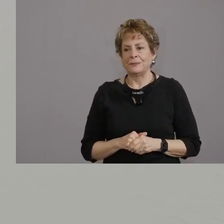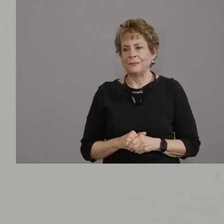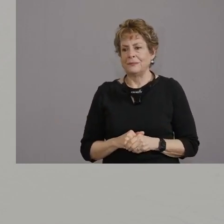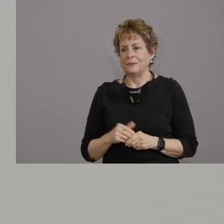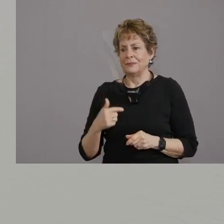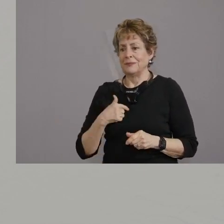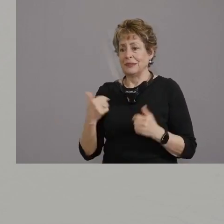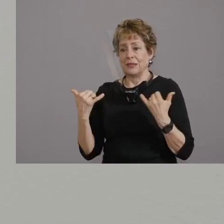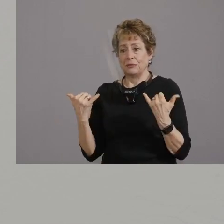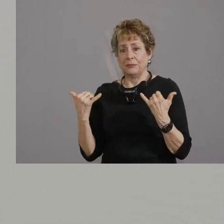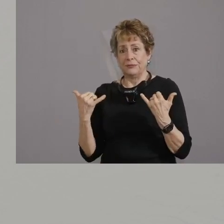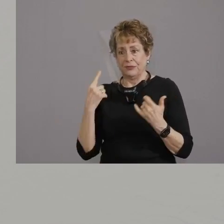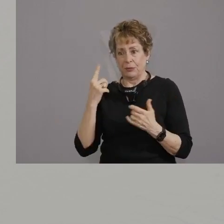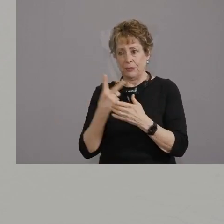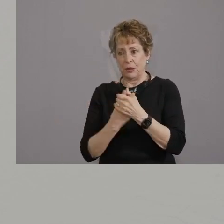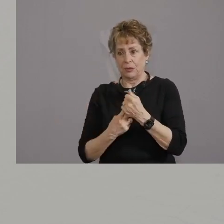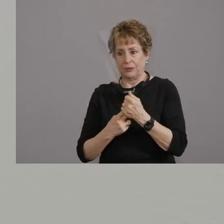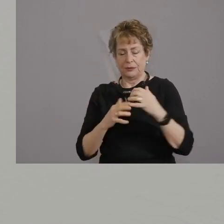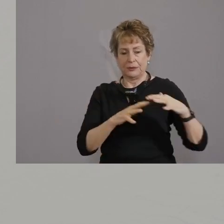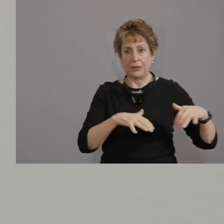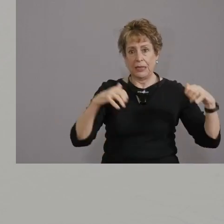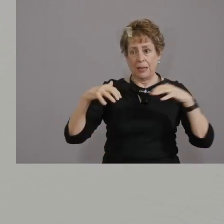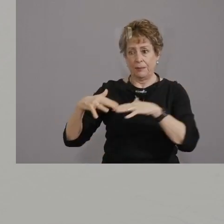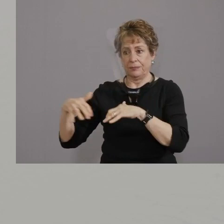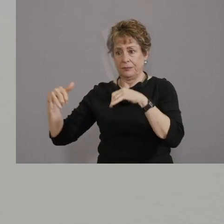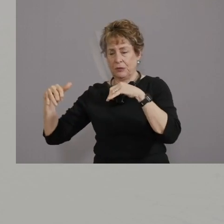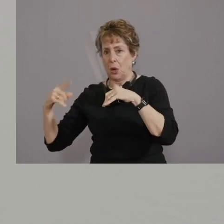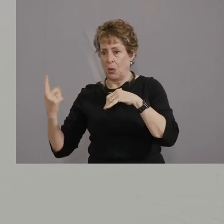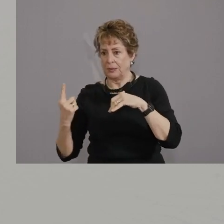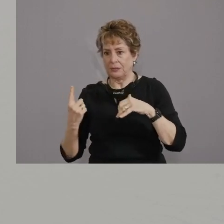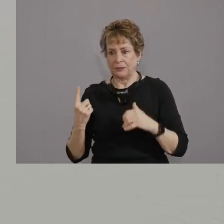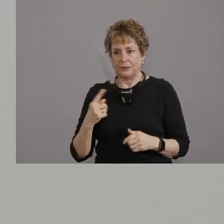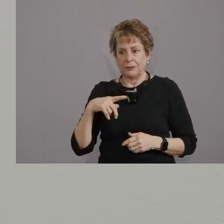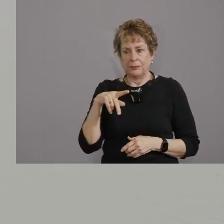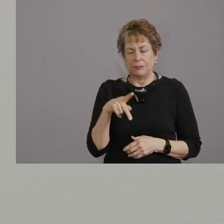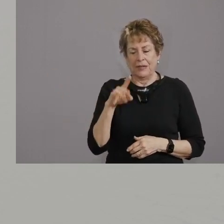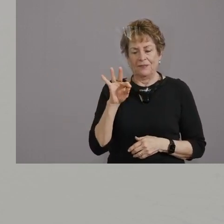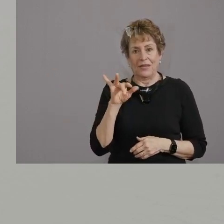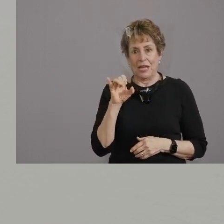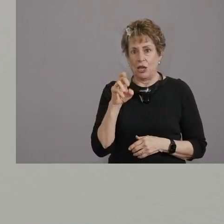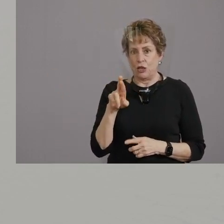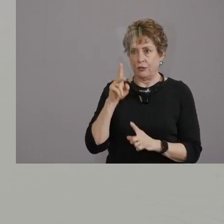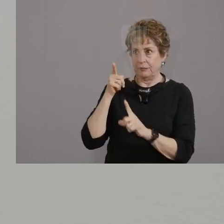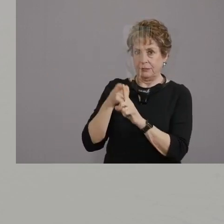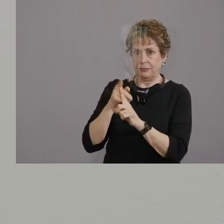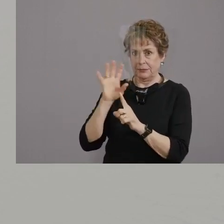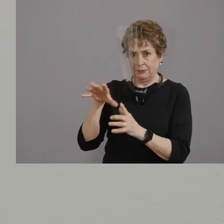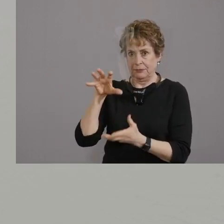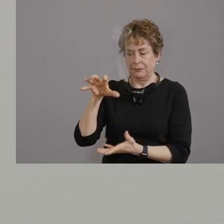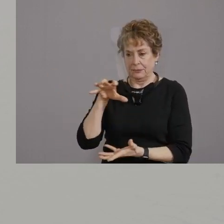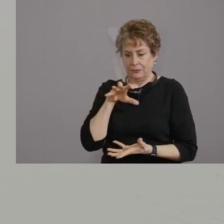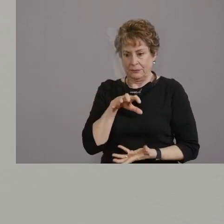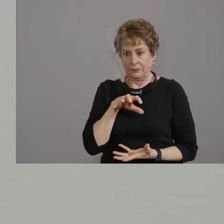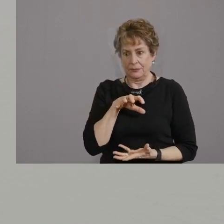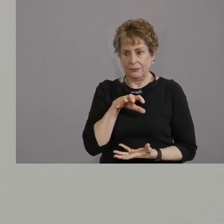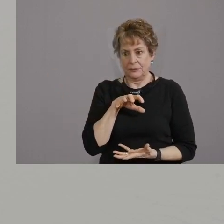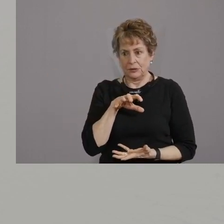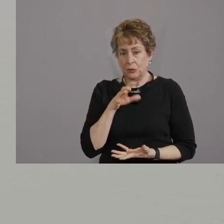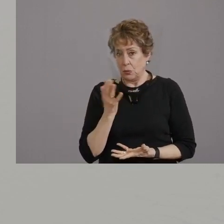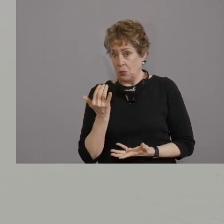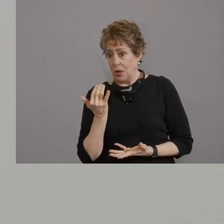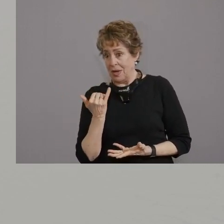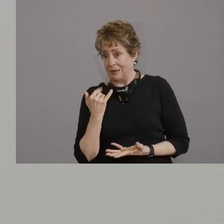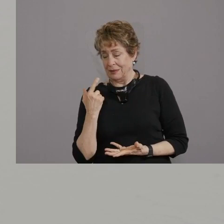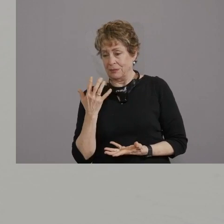Stadium. And so the one nice thing about us using the Pfizer vaccine, because it has such stringent requirements